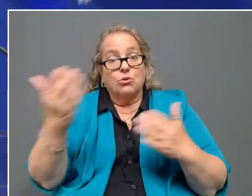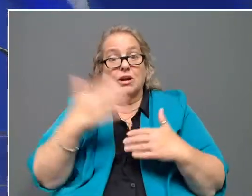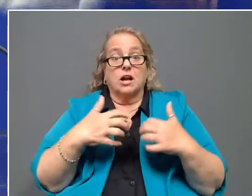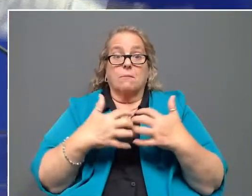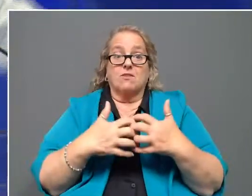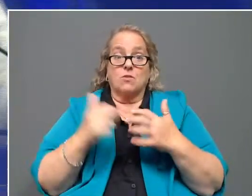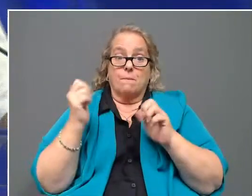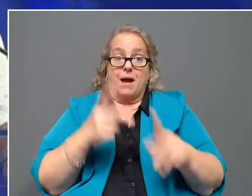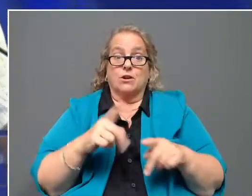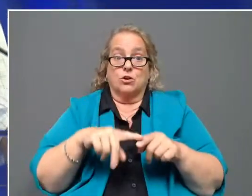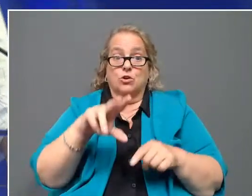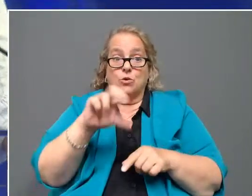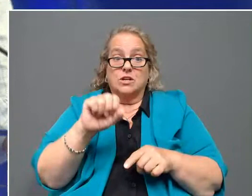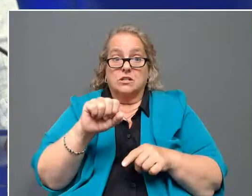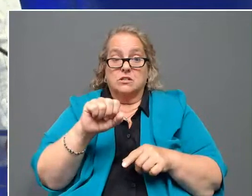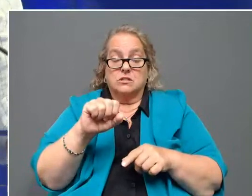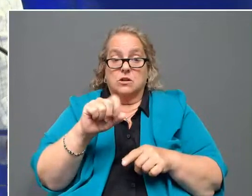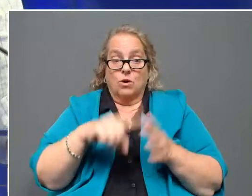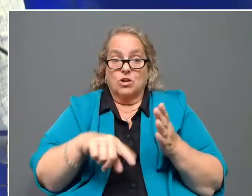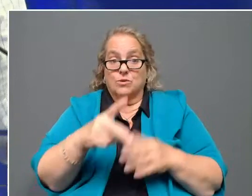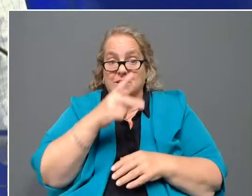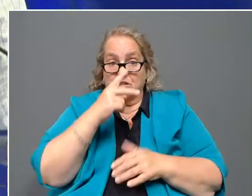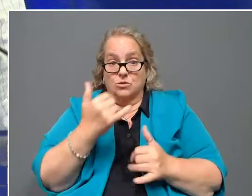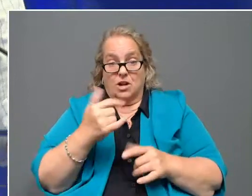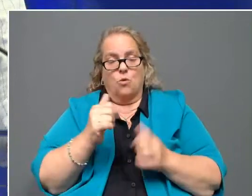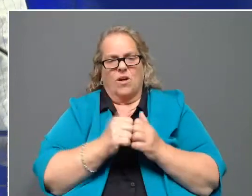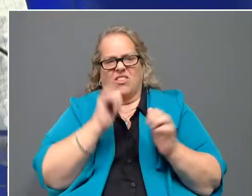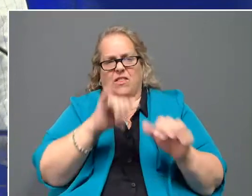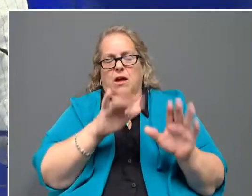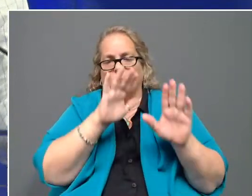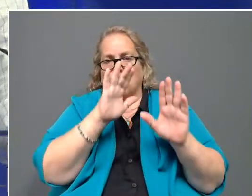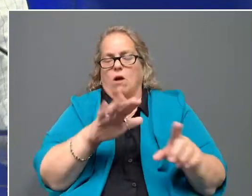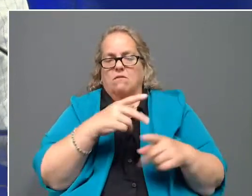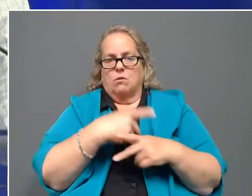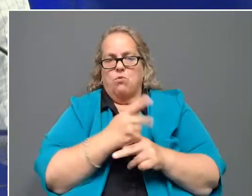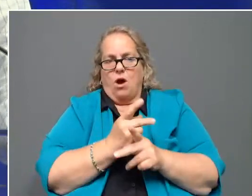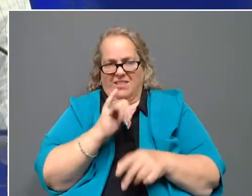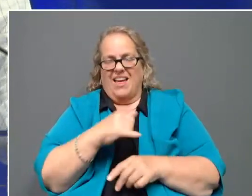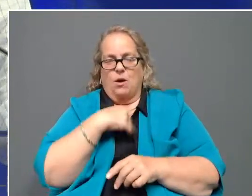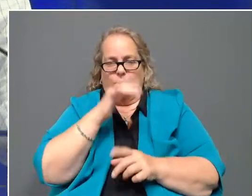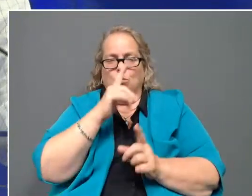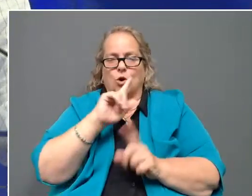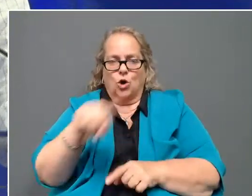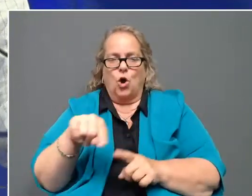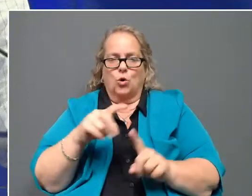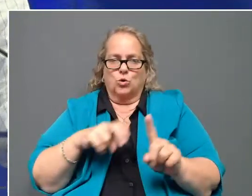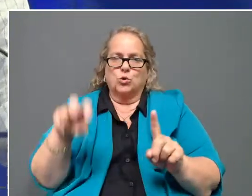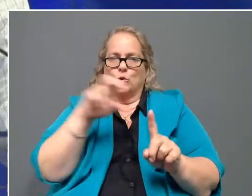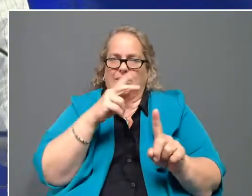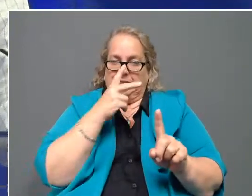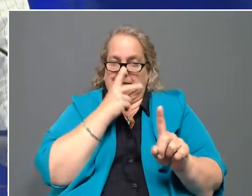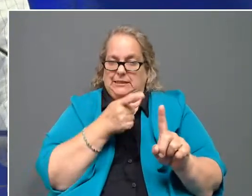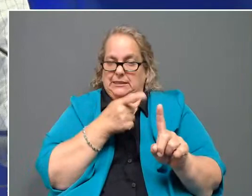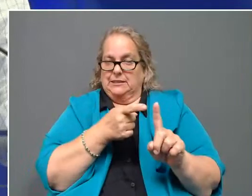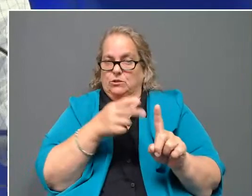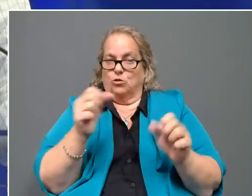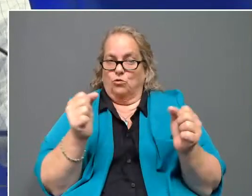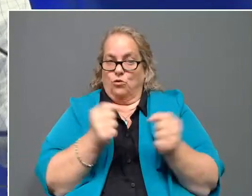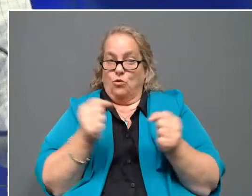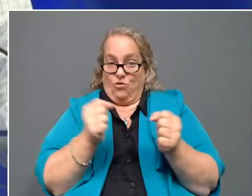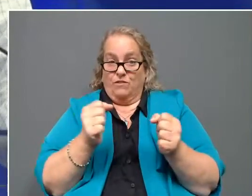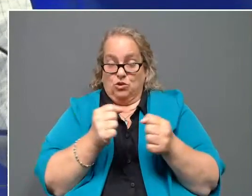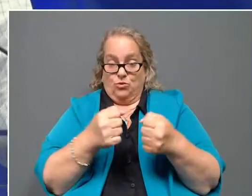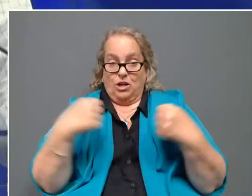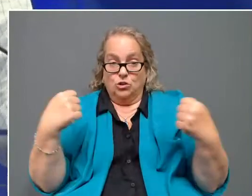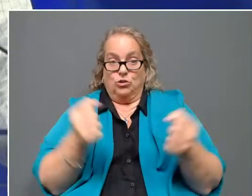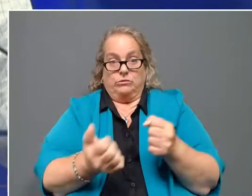amazing product that we're going to go out and take a tour of. But what's behind these investments